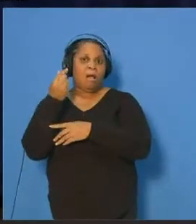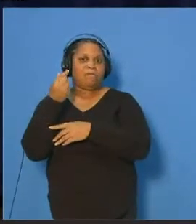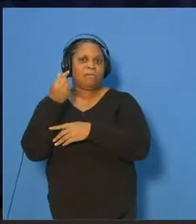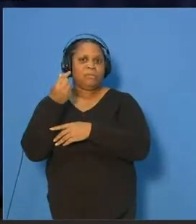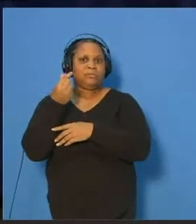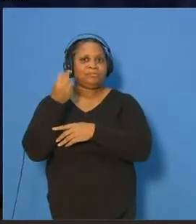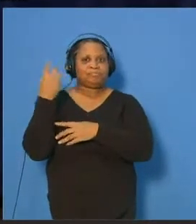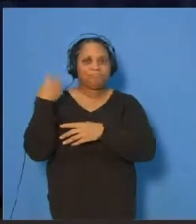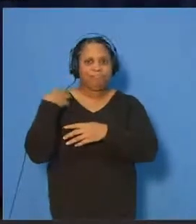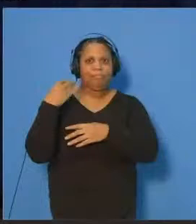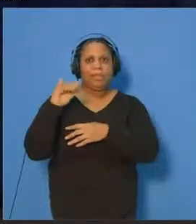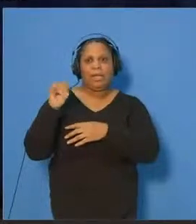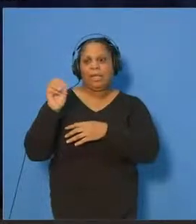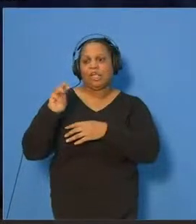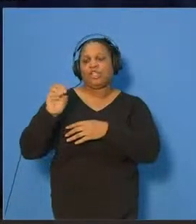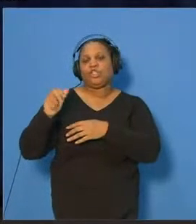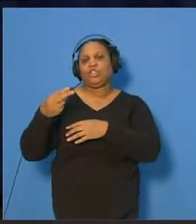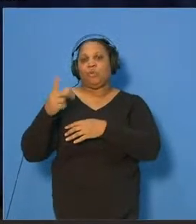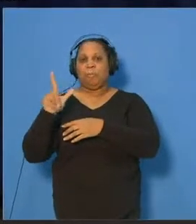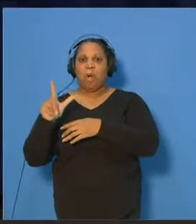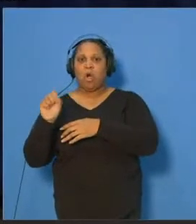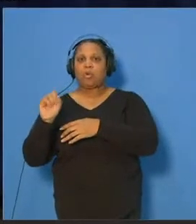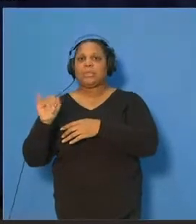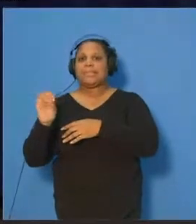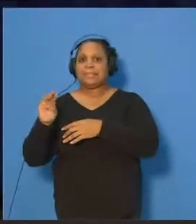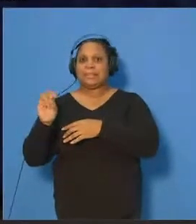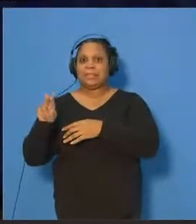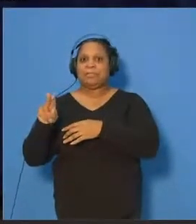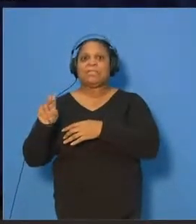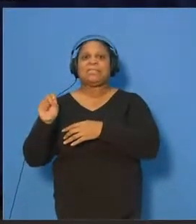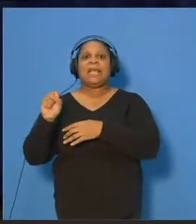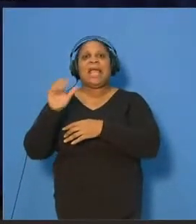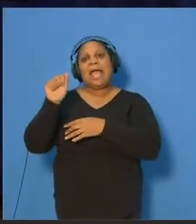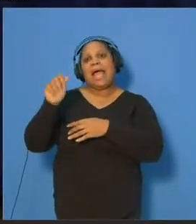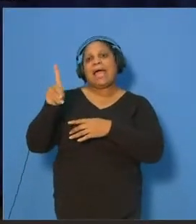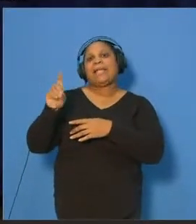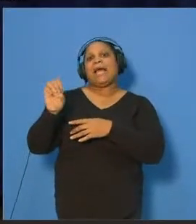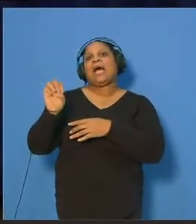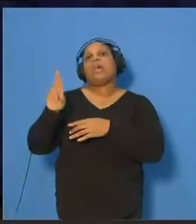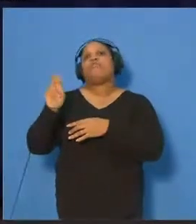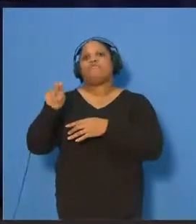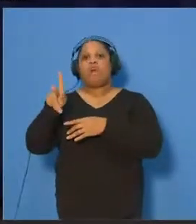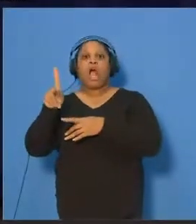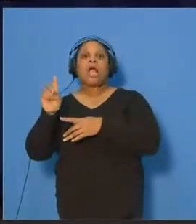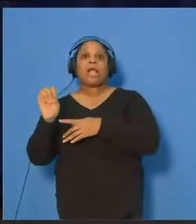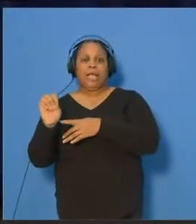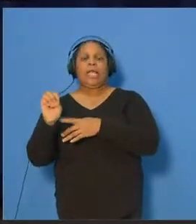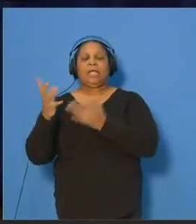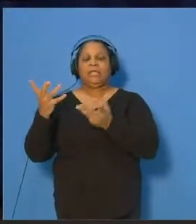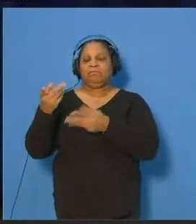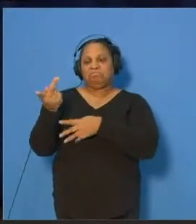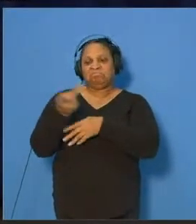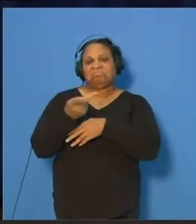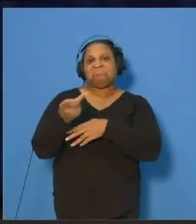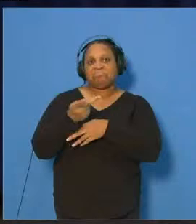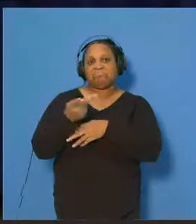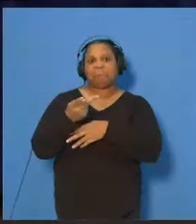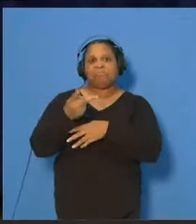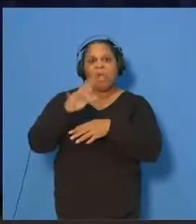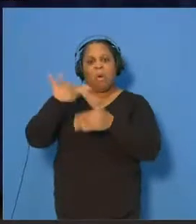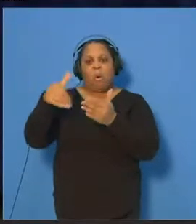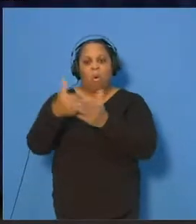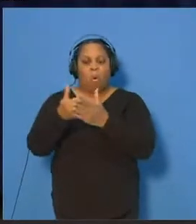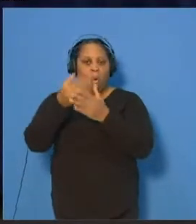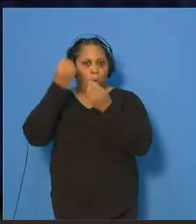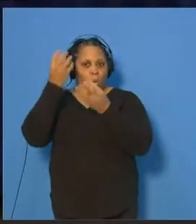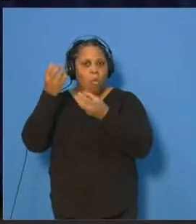led by Minister Jamal Simmons and Director Aderonka Badamosi Wilson, will then get to work on putting together all of the various